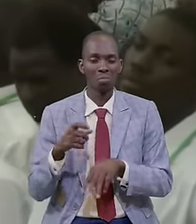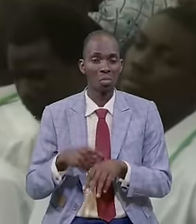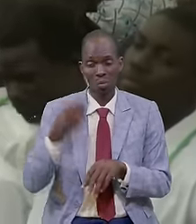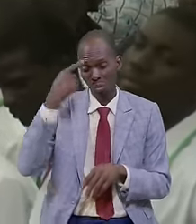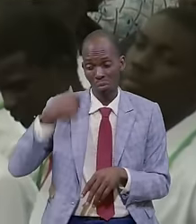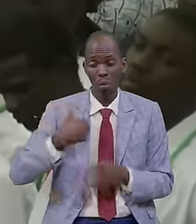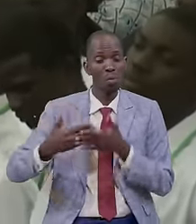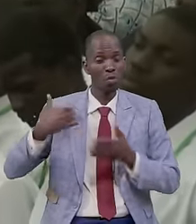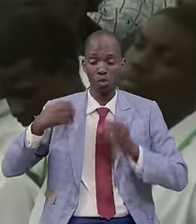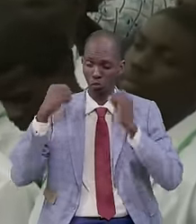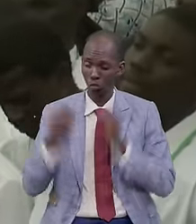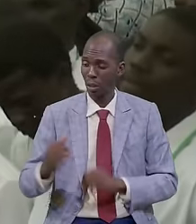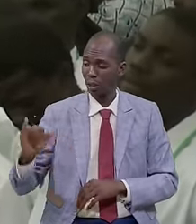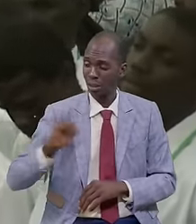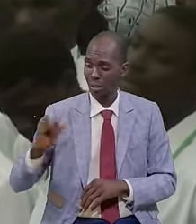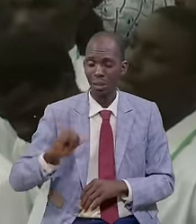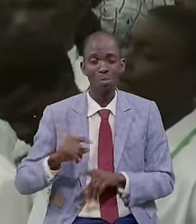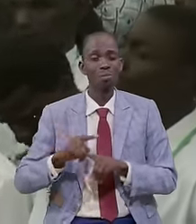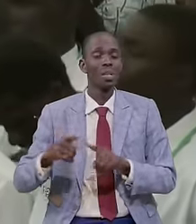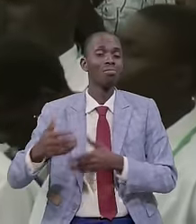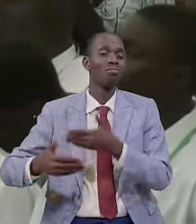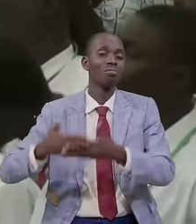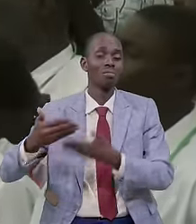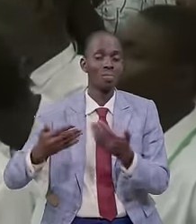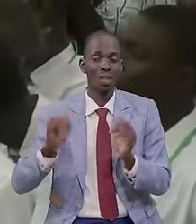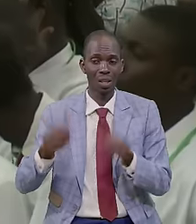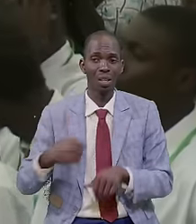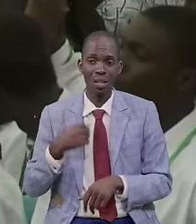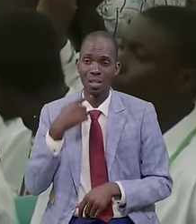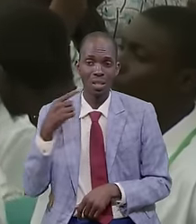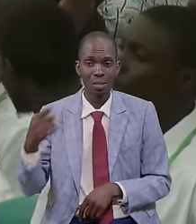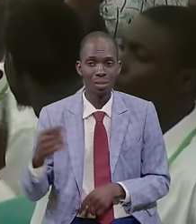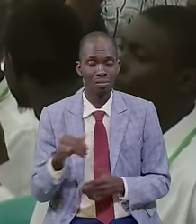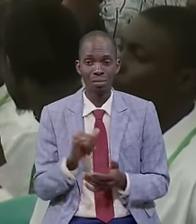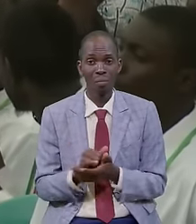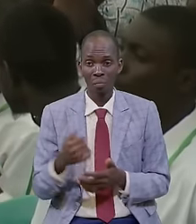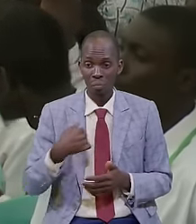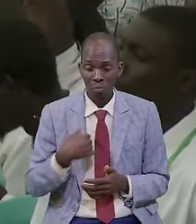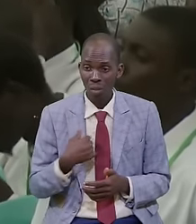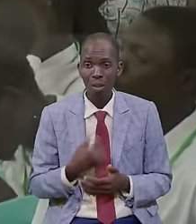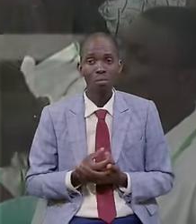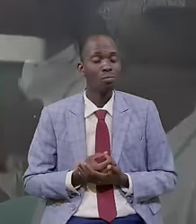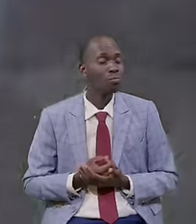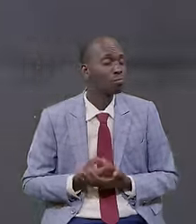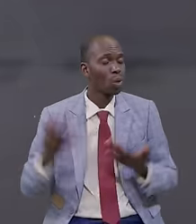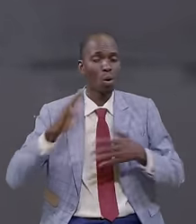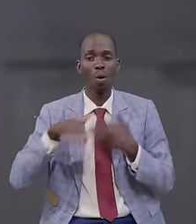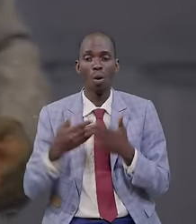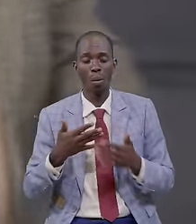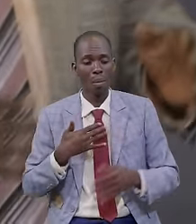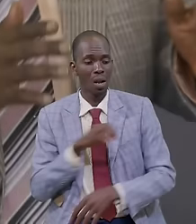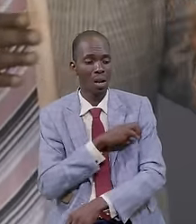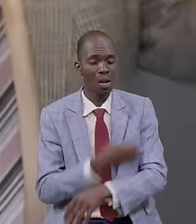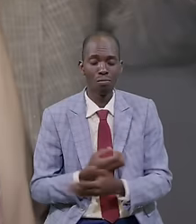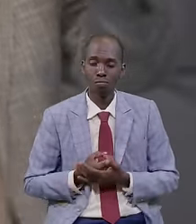determined as you are determined. But young man, can I tell you, I even expended all my energy and all my money, and